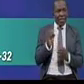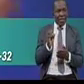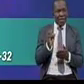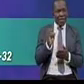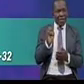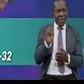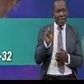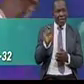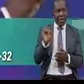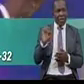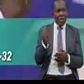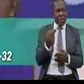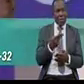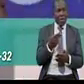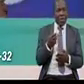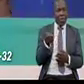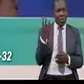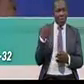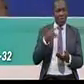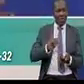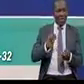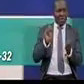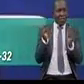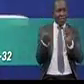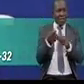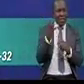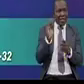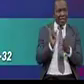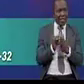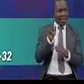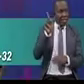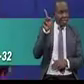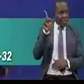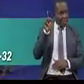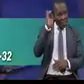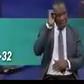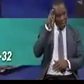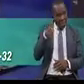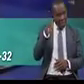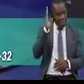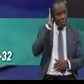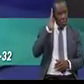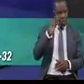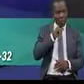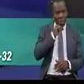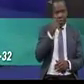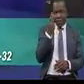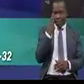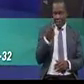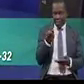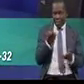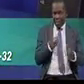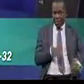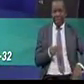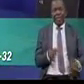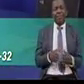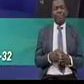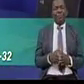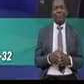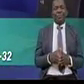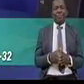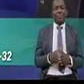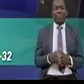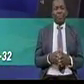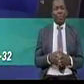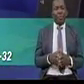death. By faith Enoch was translated that he should not see death. The rapture